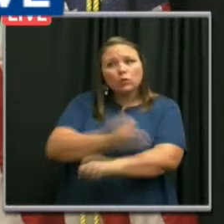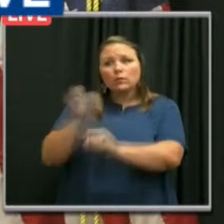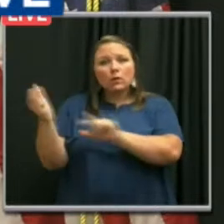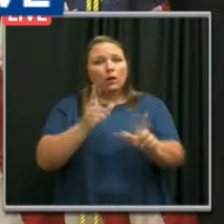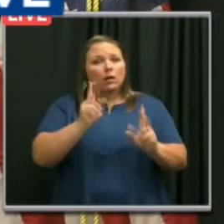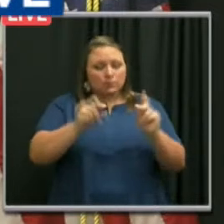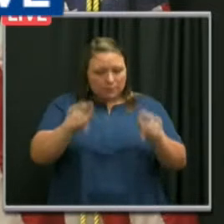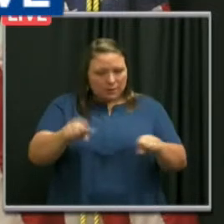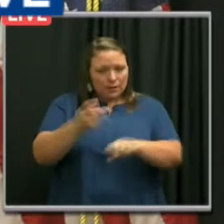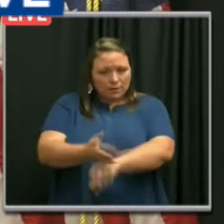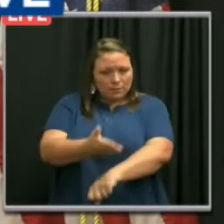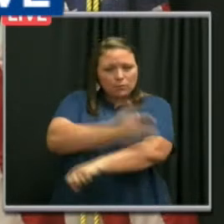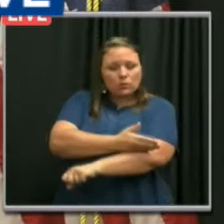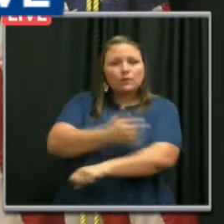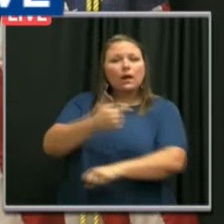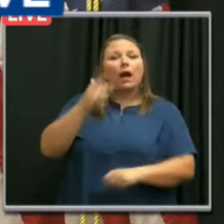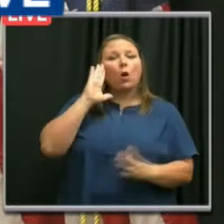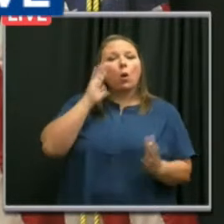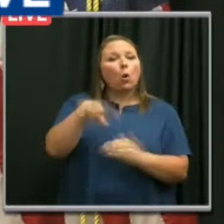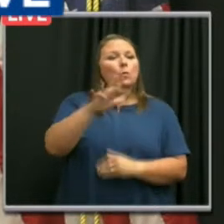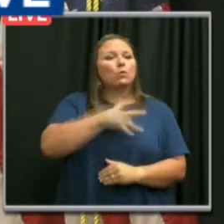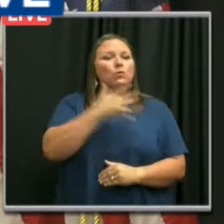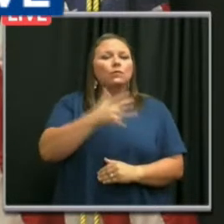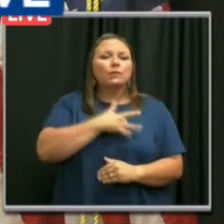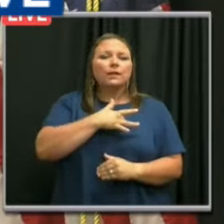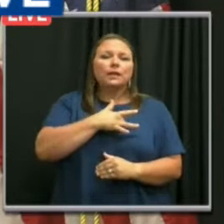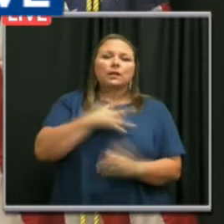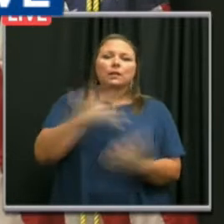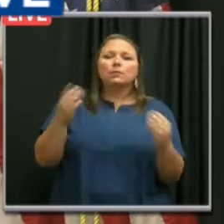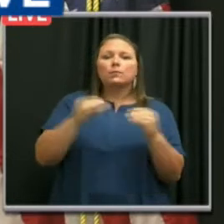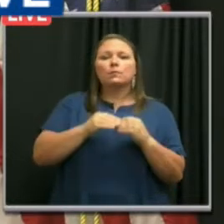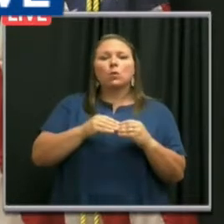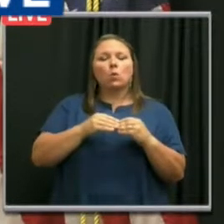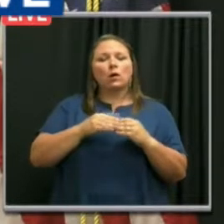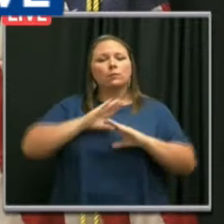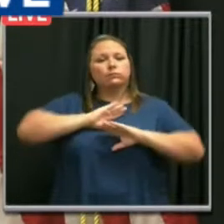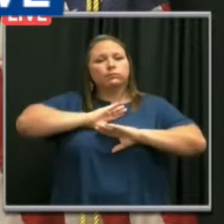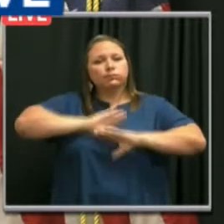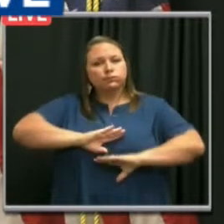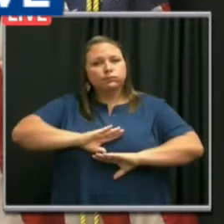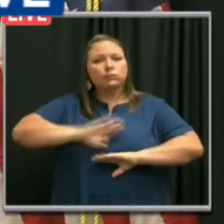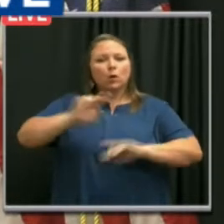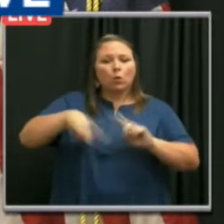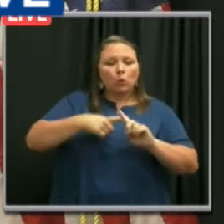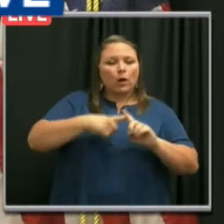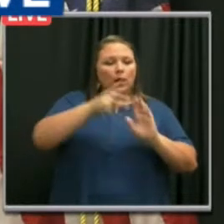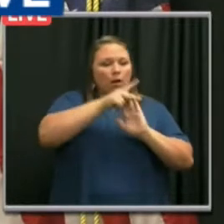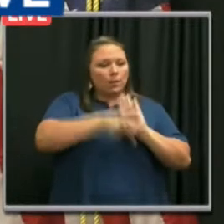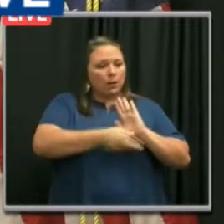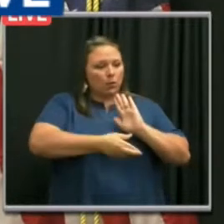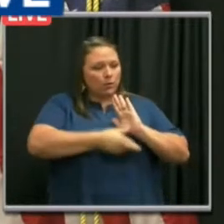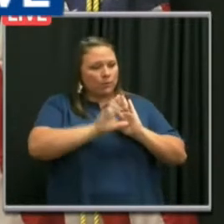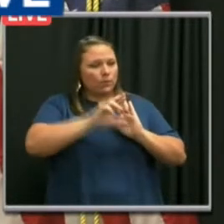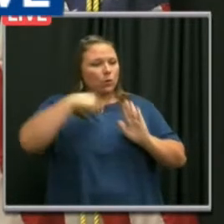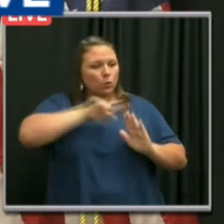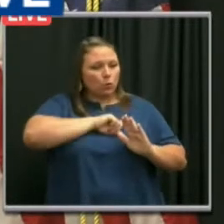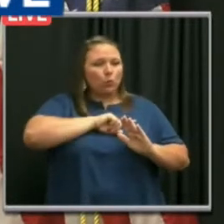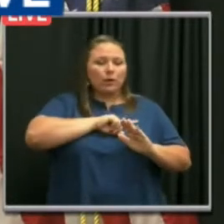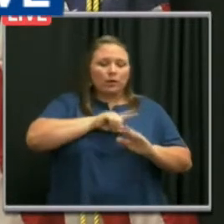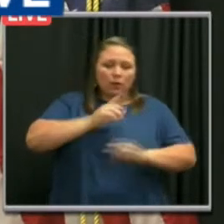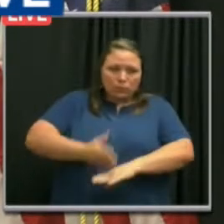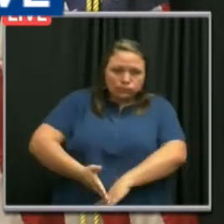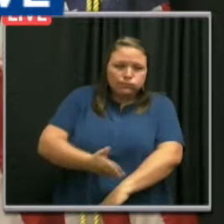better. I think people will be reassured when we get to the bottom of our policy review that we have been better,